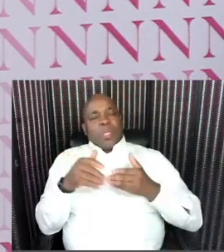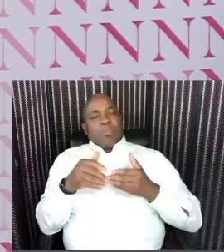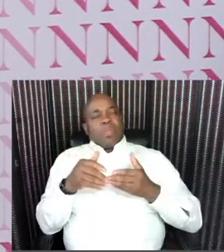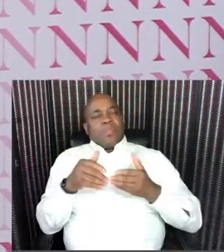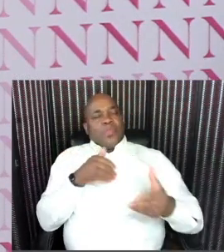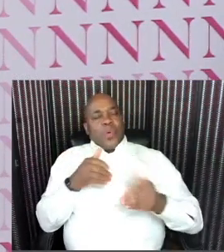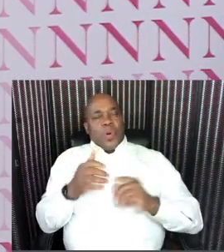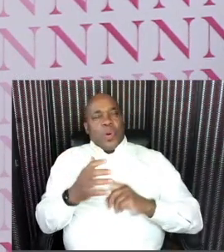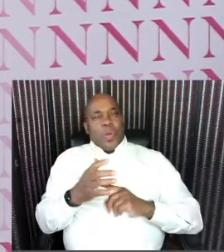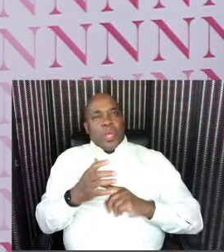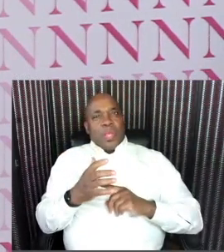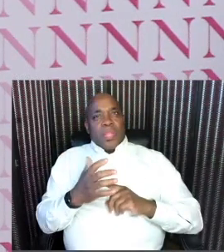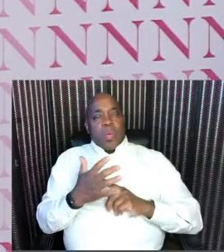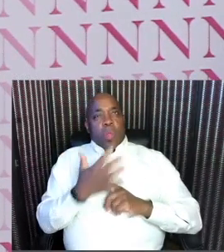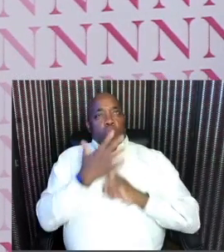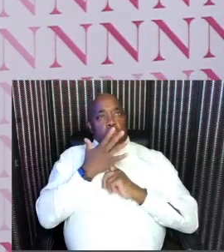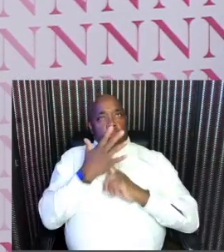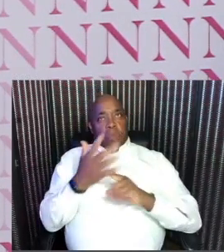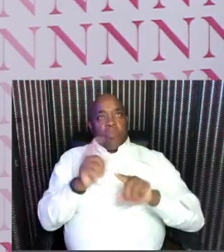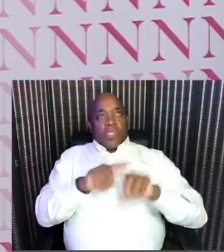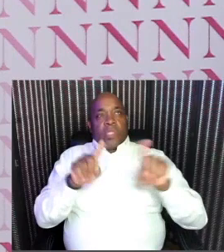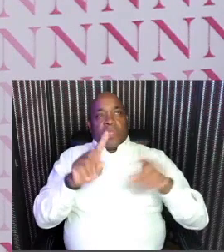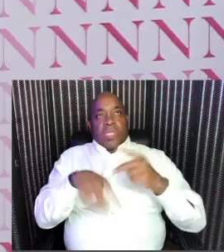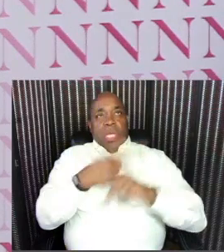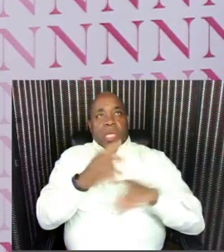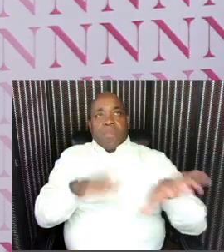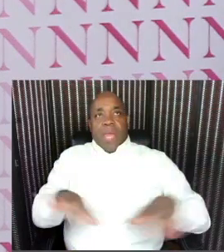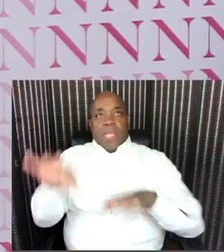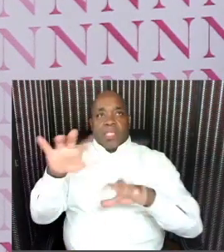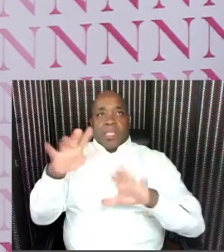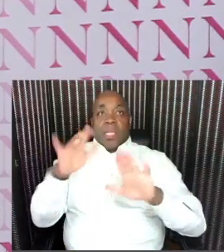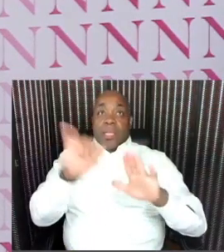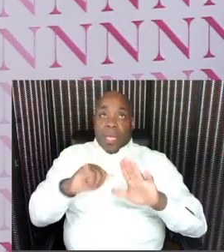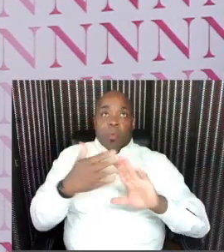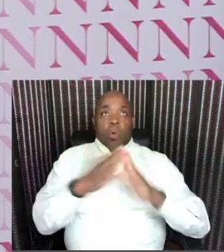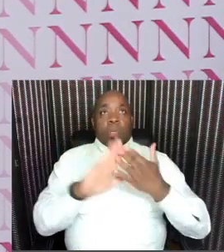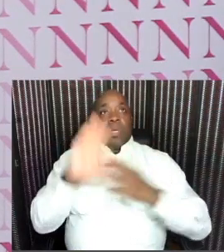different kind of action that would be political.